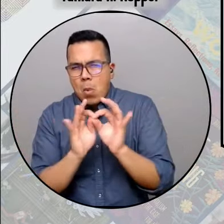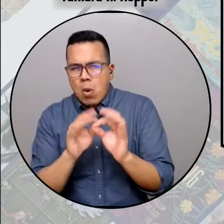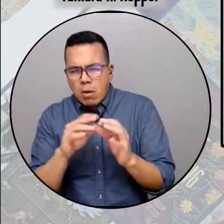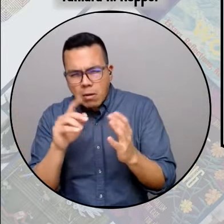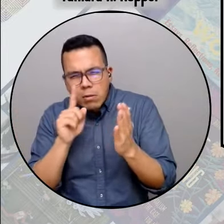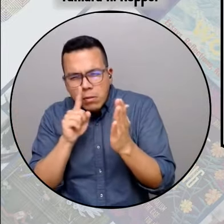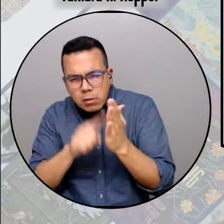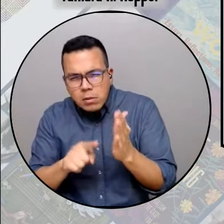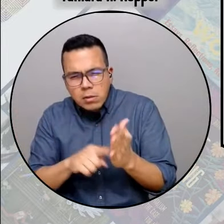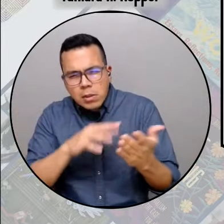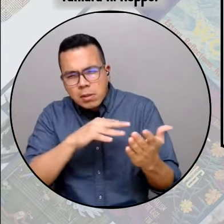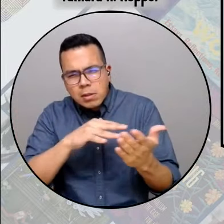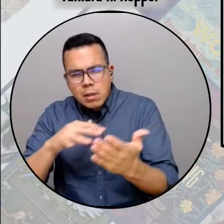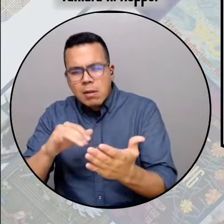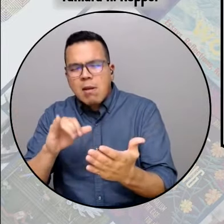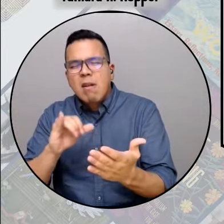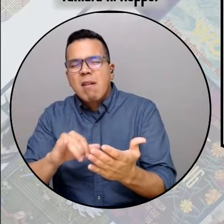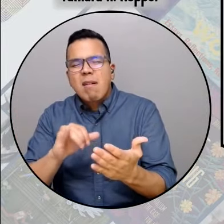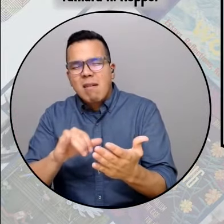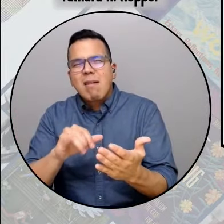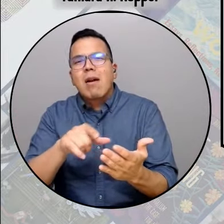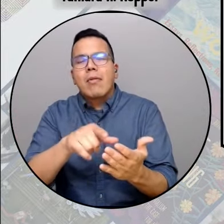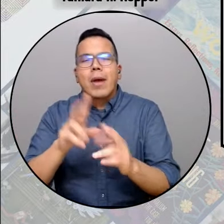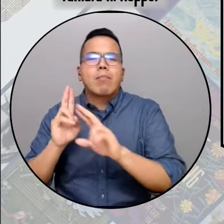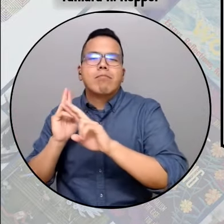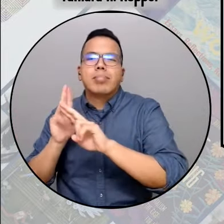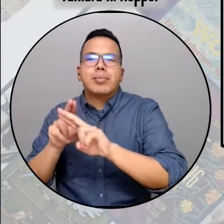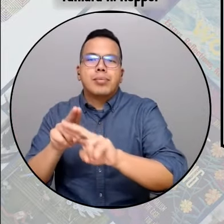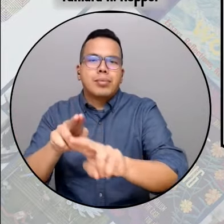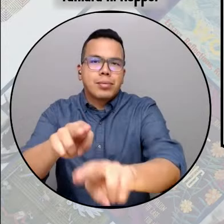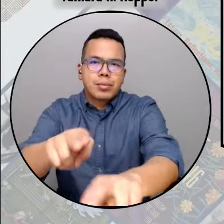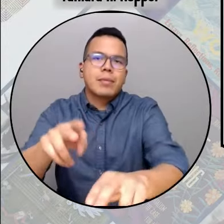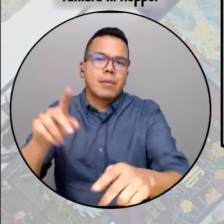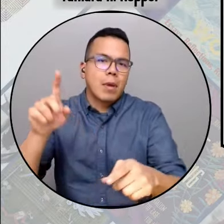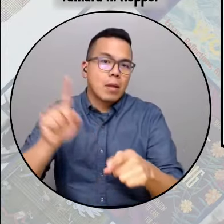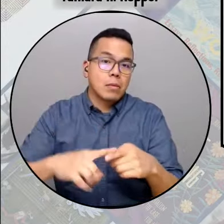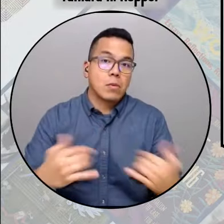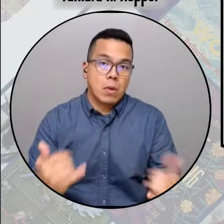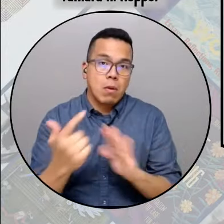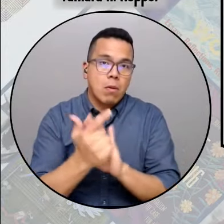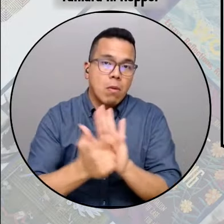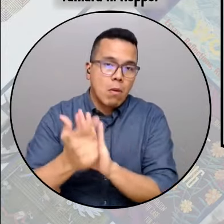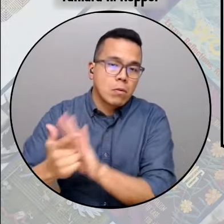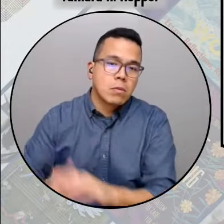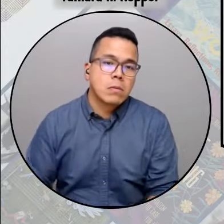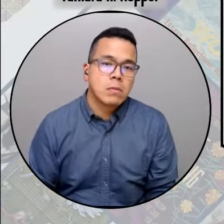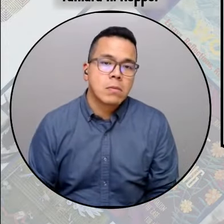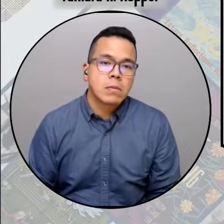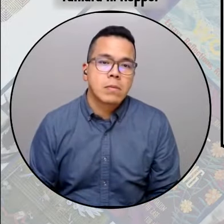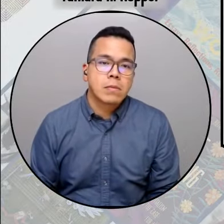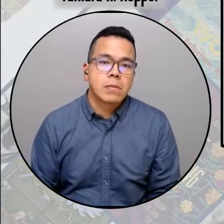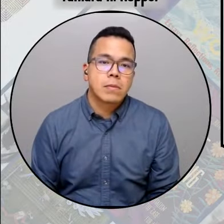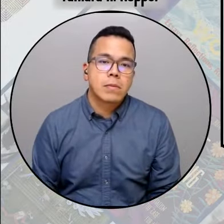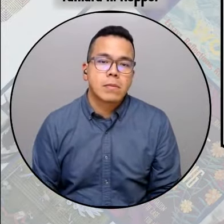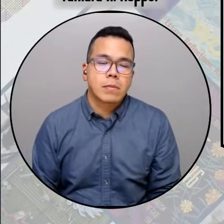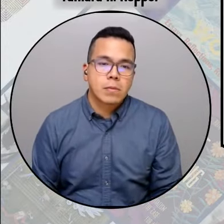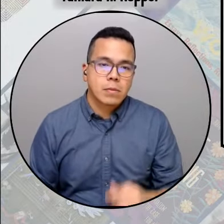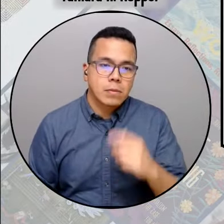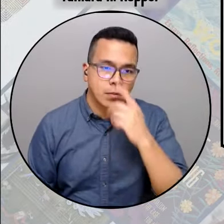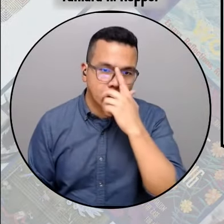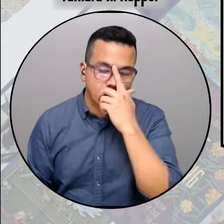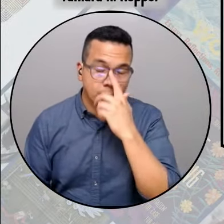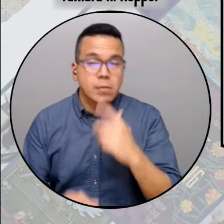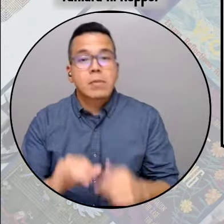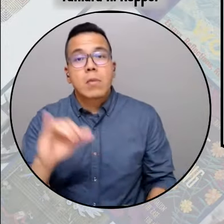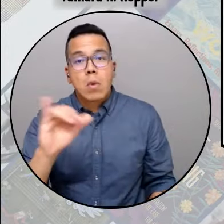enforcement in terms of numbers and quotas and so forth. So in 1924, the same year as this act is